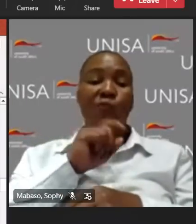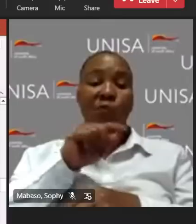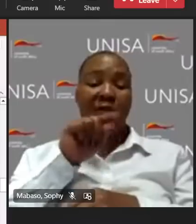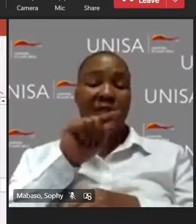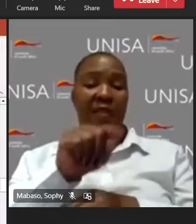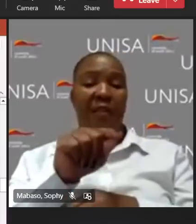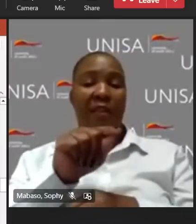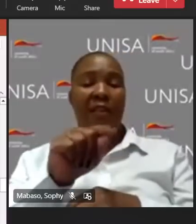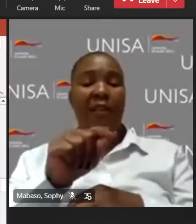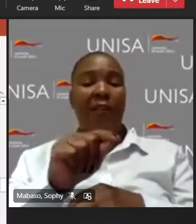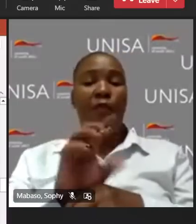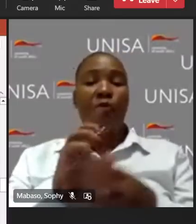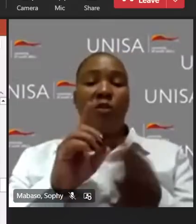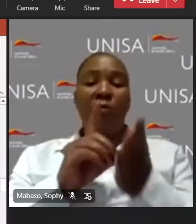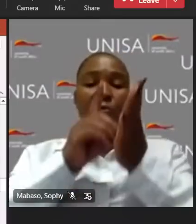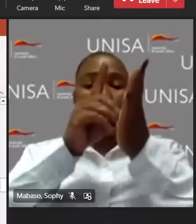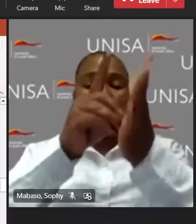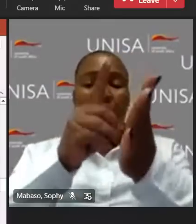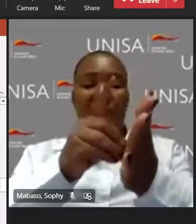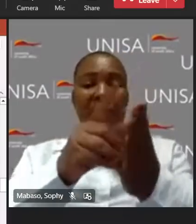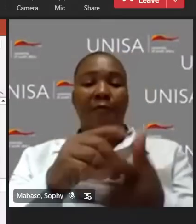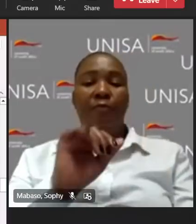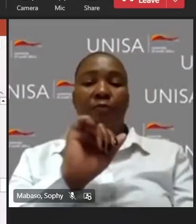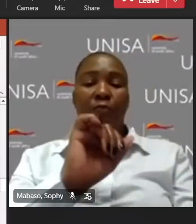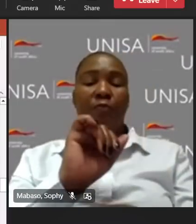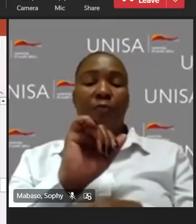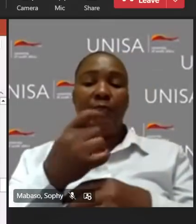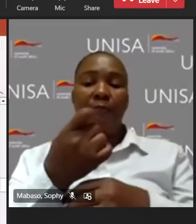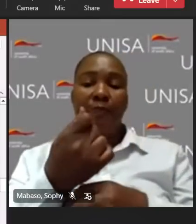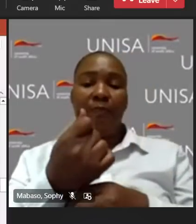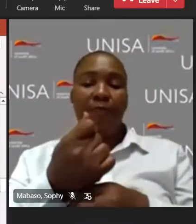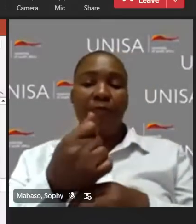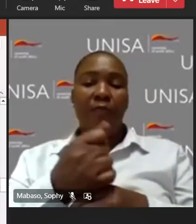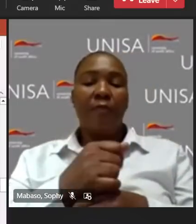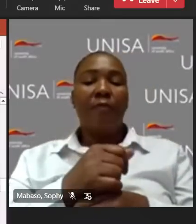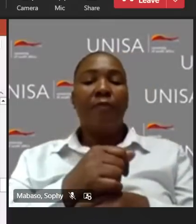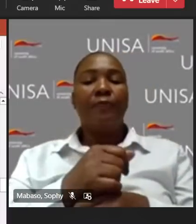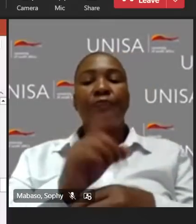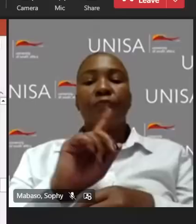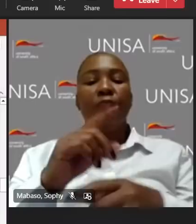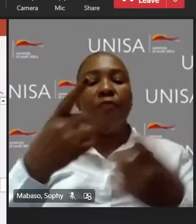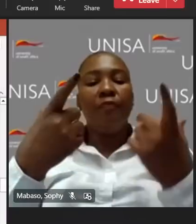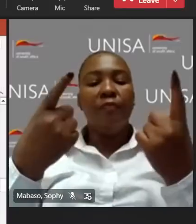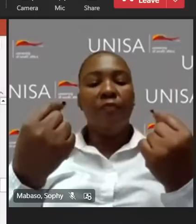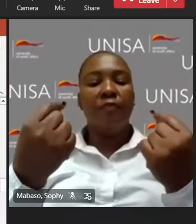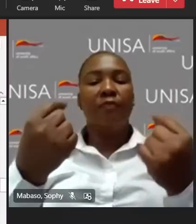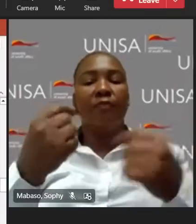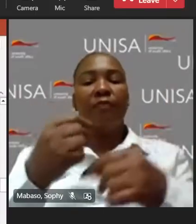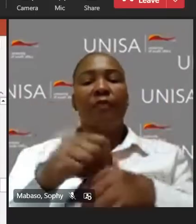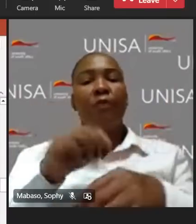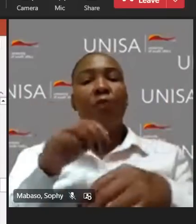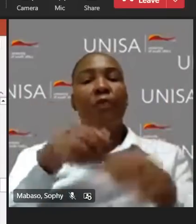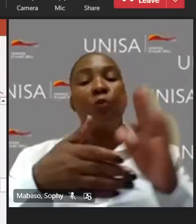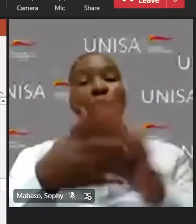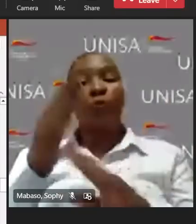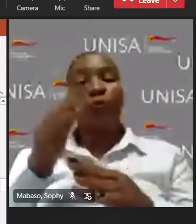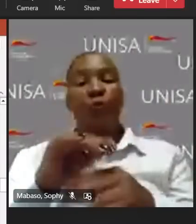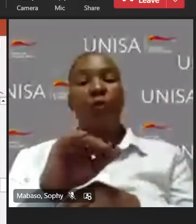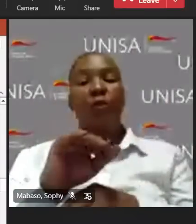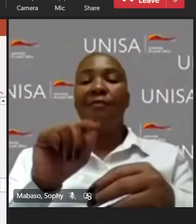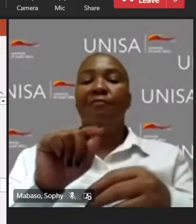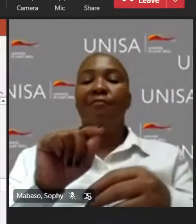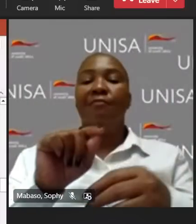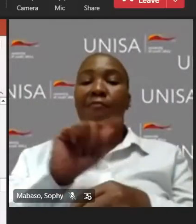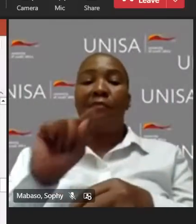deposit your cash. So basically, what you do, you go to the ATM